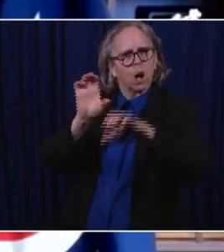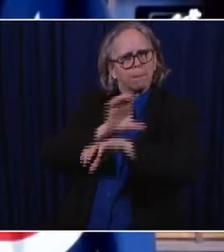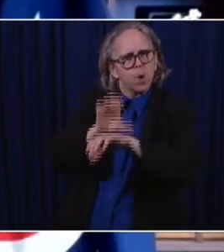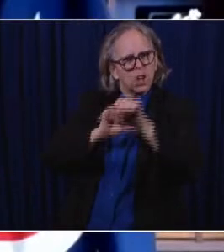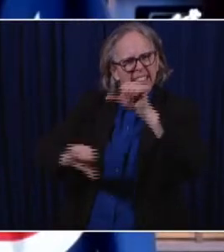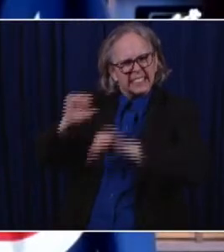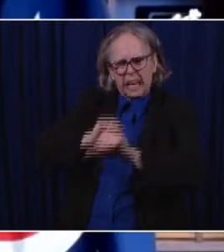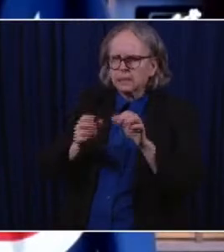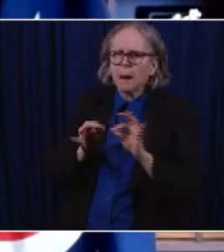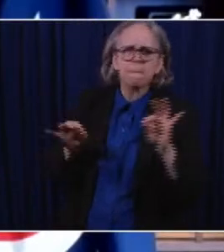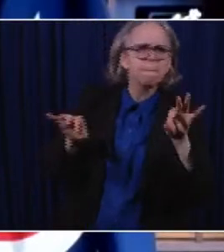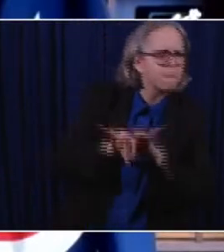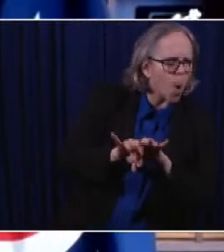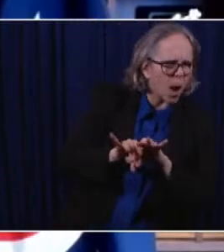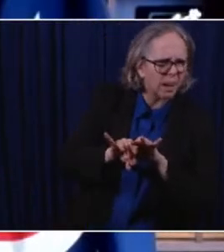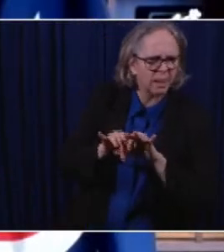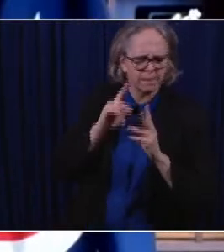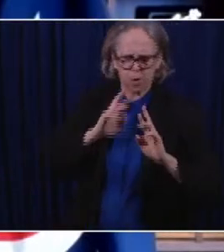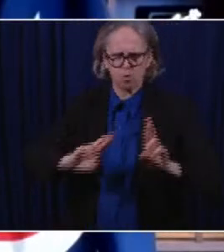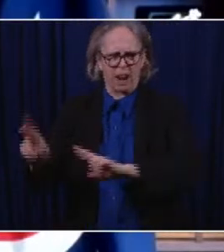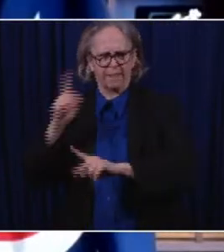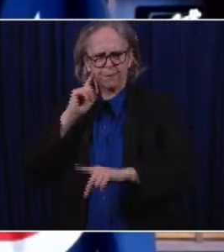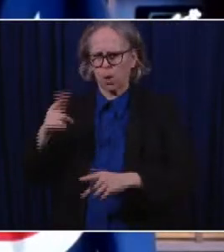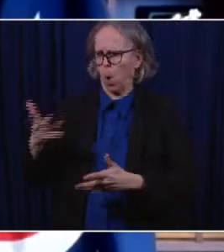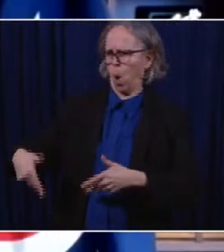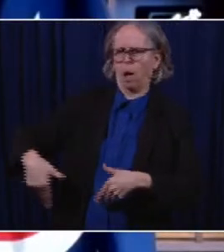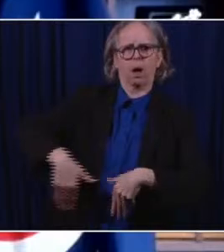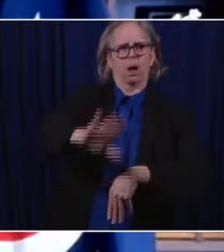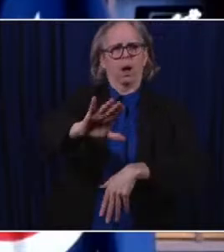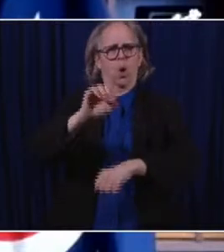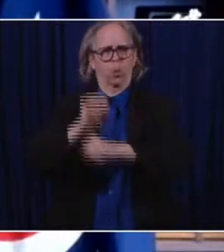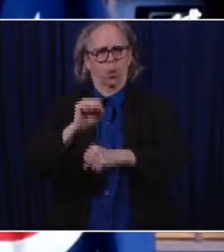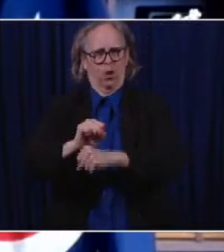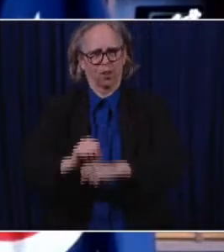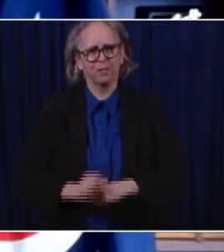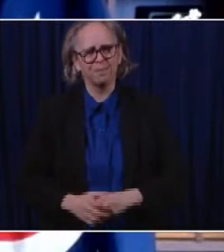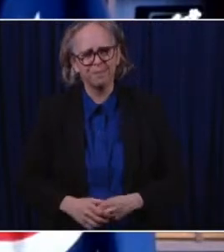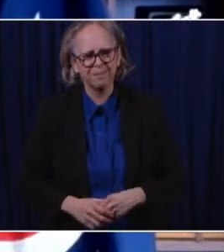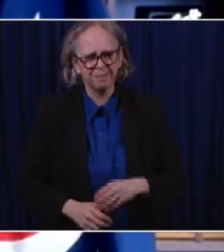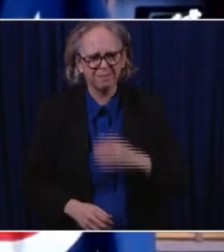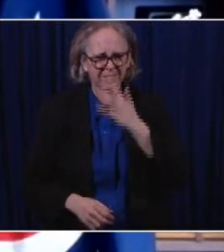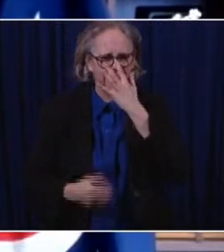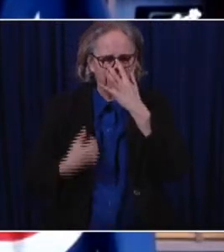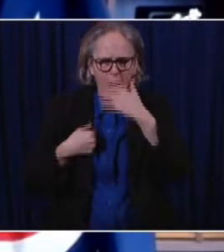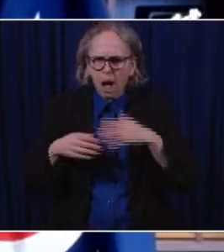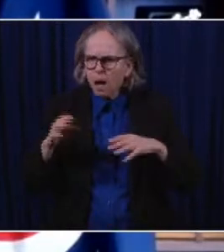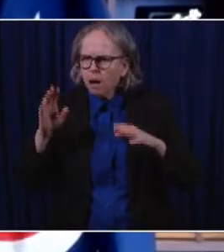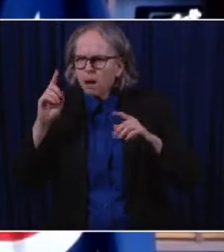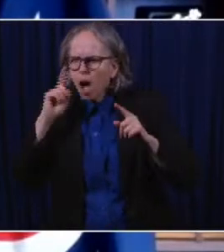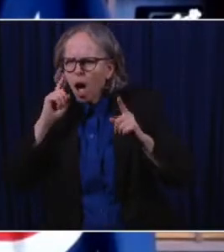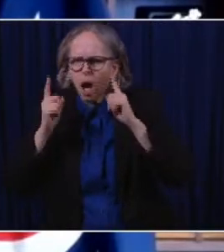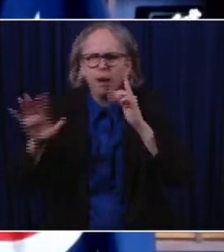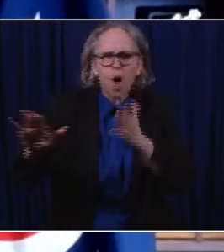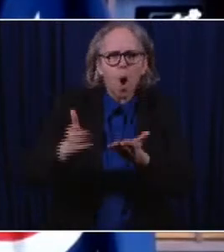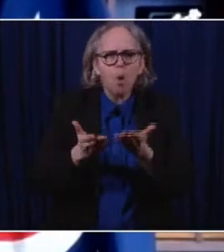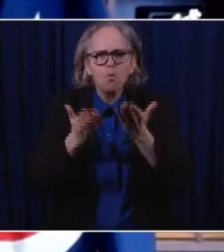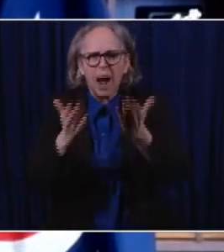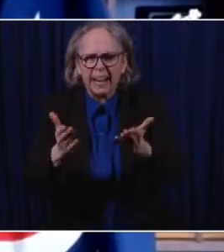their recommendations to work. And Governor DeWine and I know we've discussed